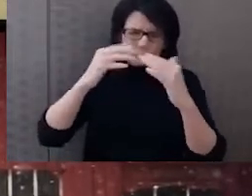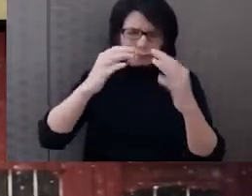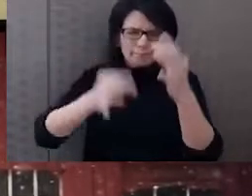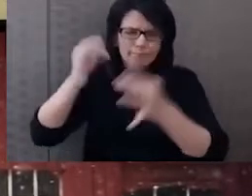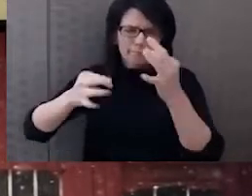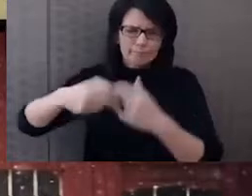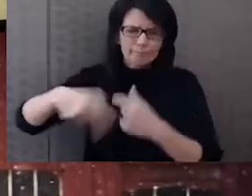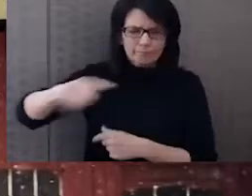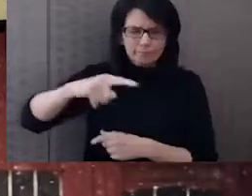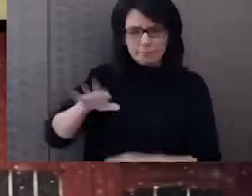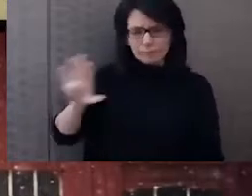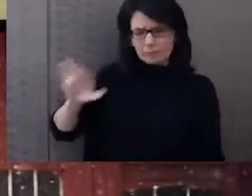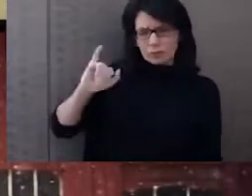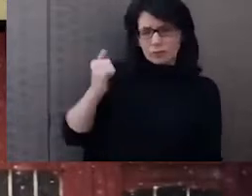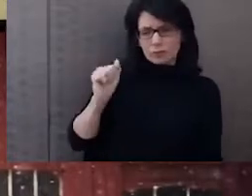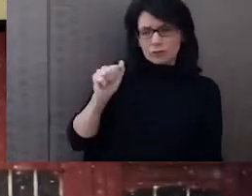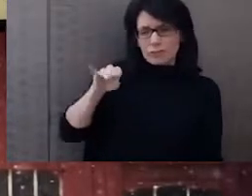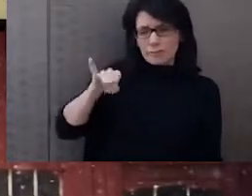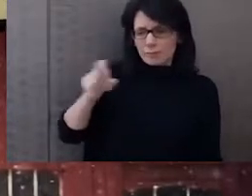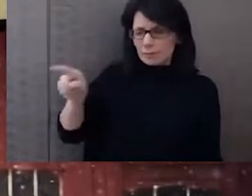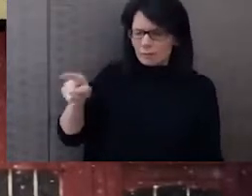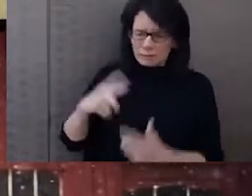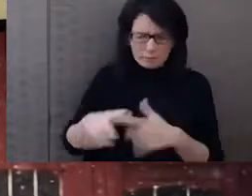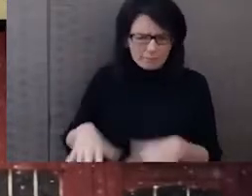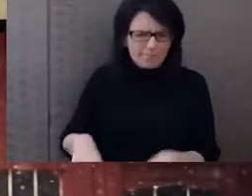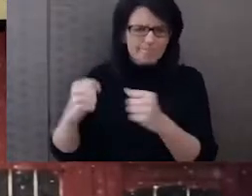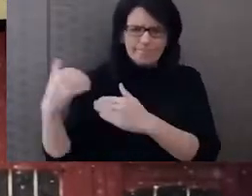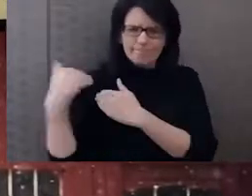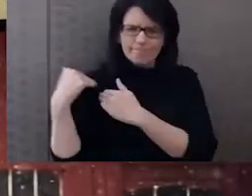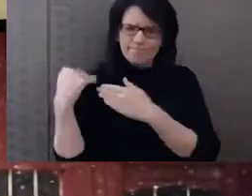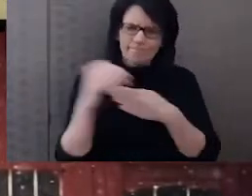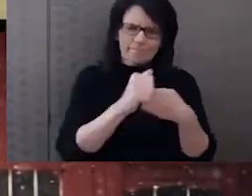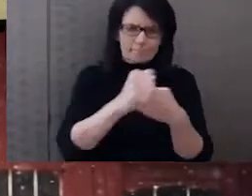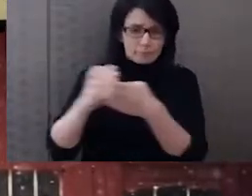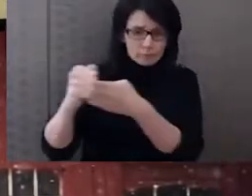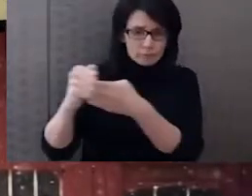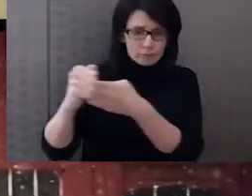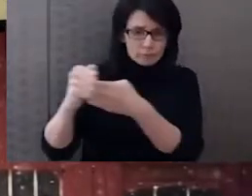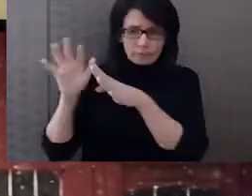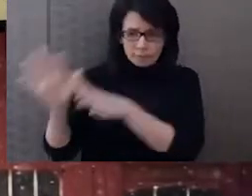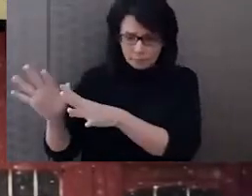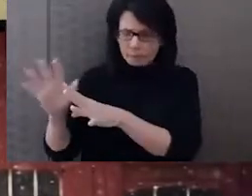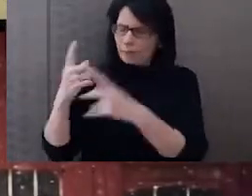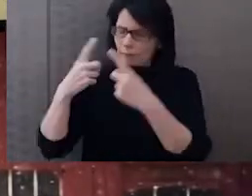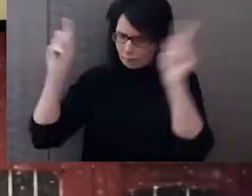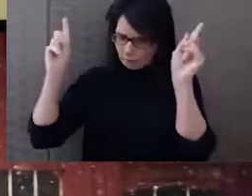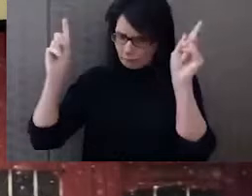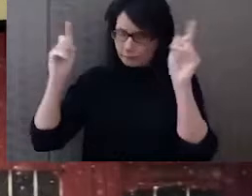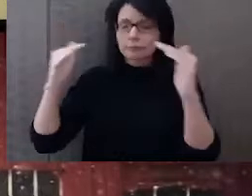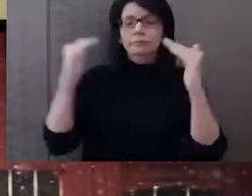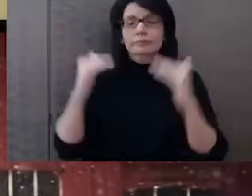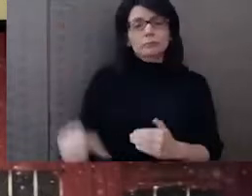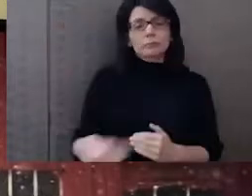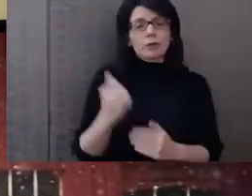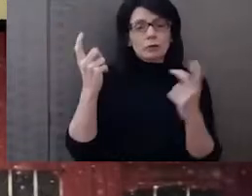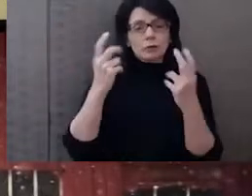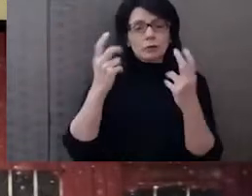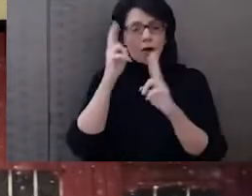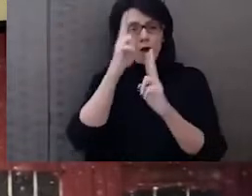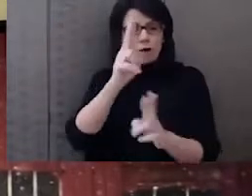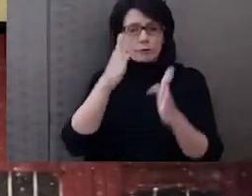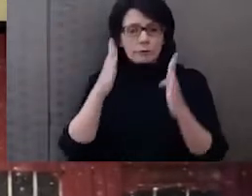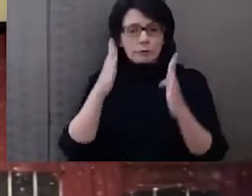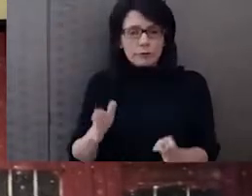her leadership she is helping to make that happen. And Eric, Eric creates community wherever he goes.